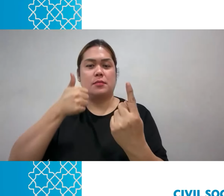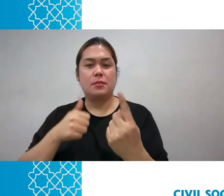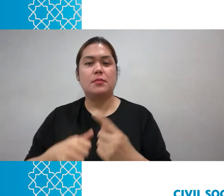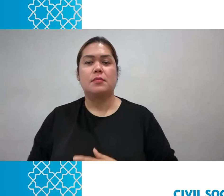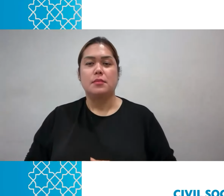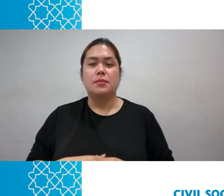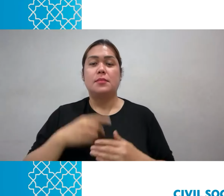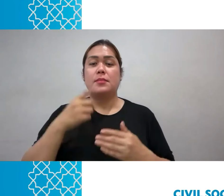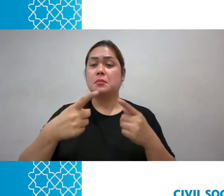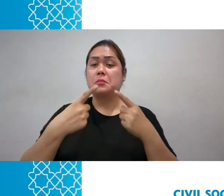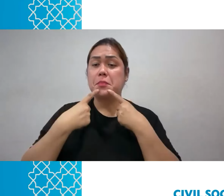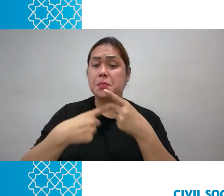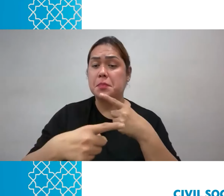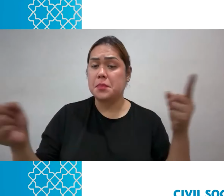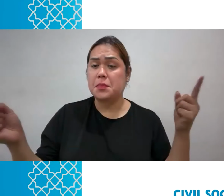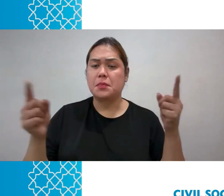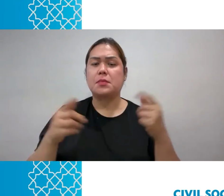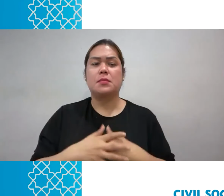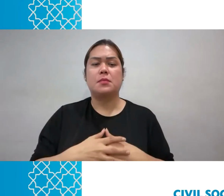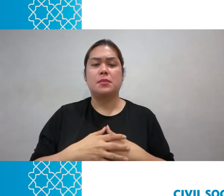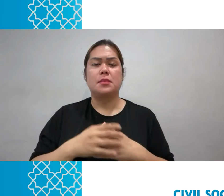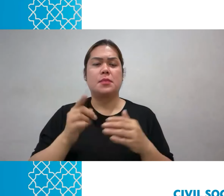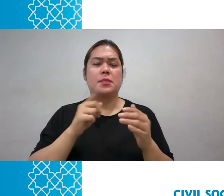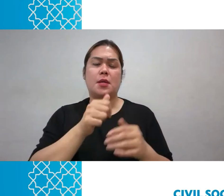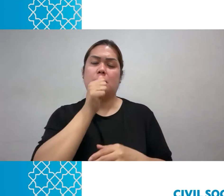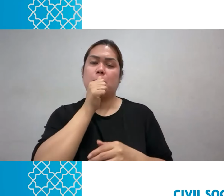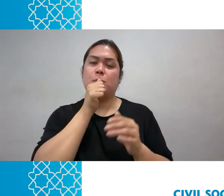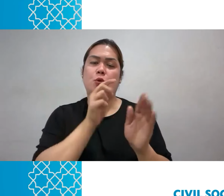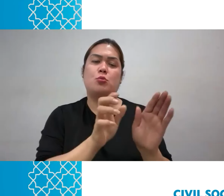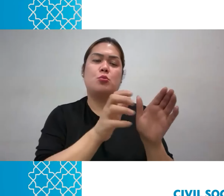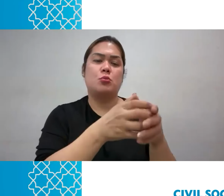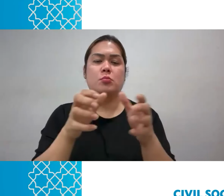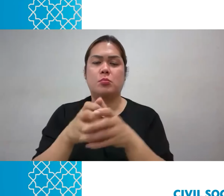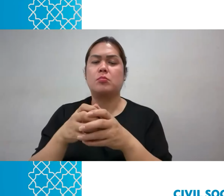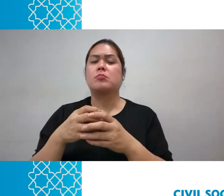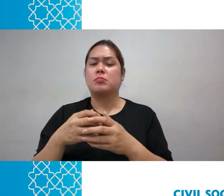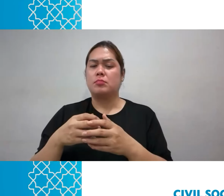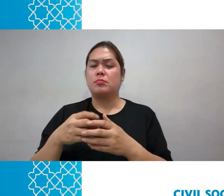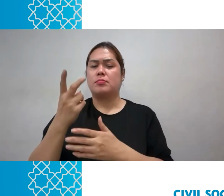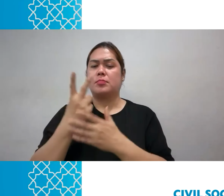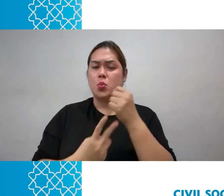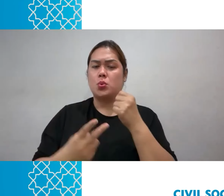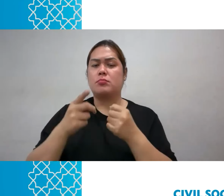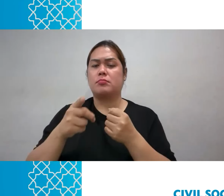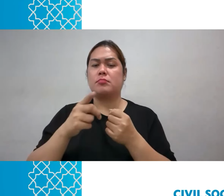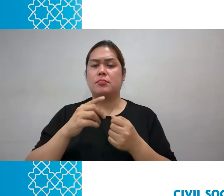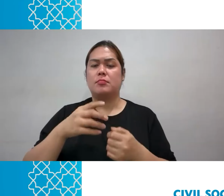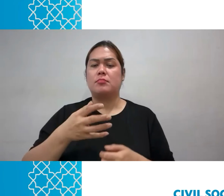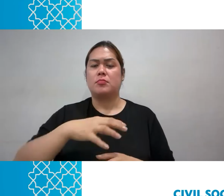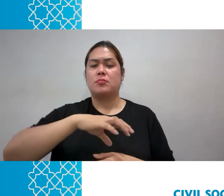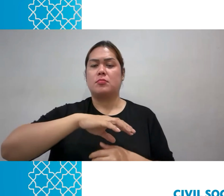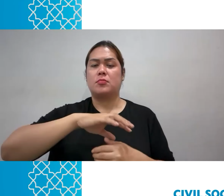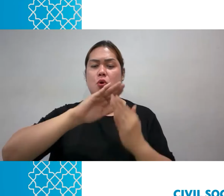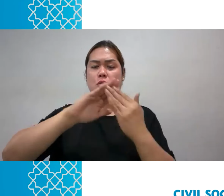for the private sector, and for the farmer communities. Thank you.